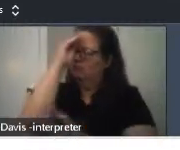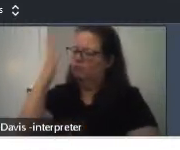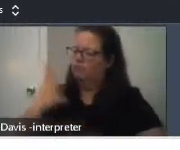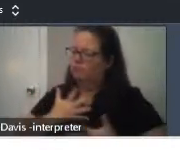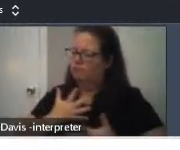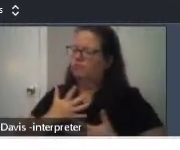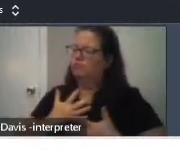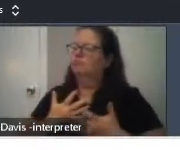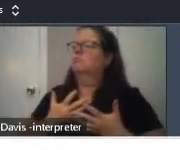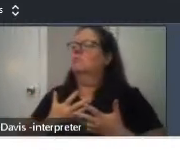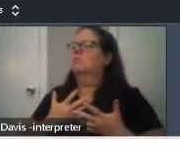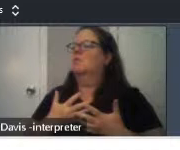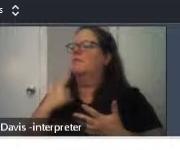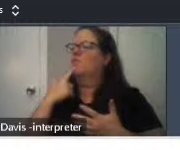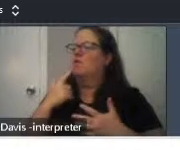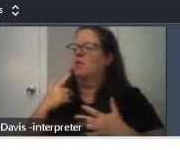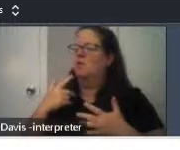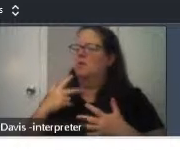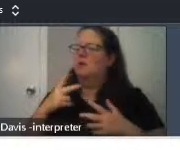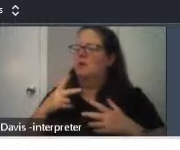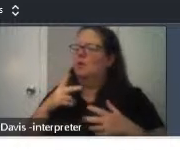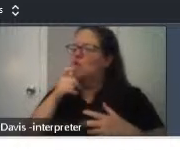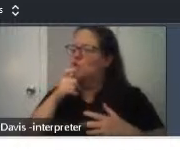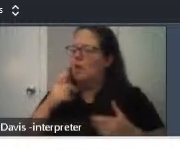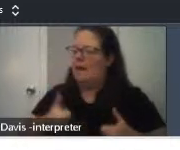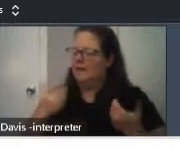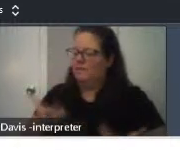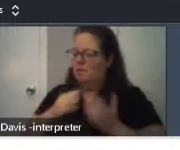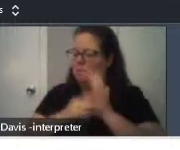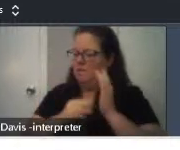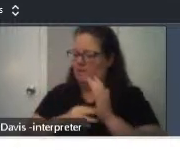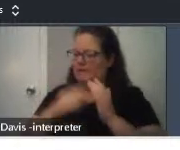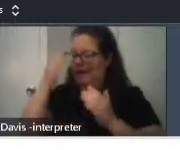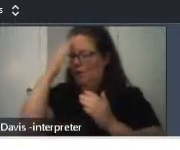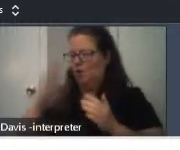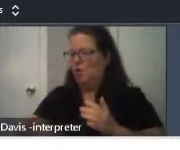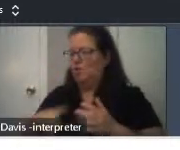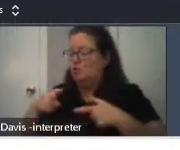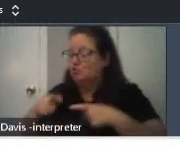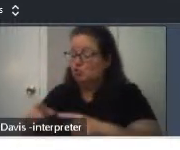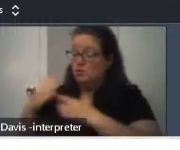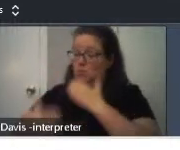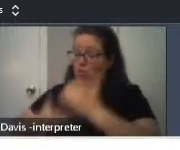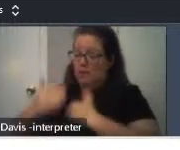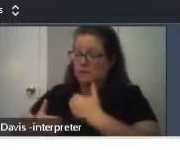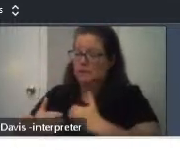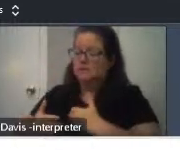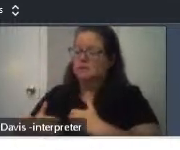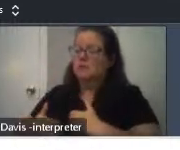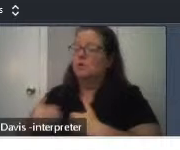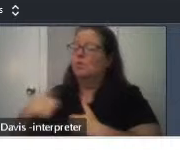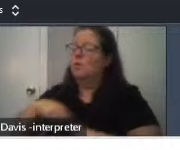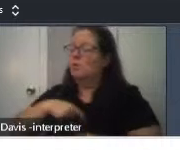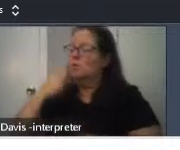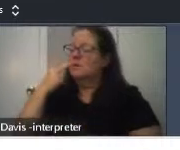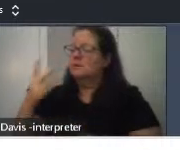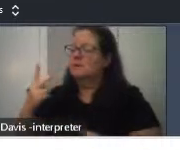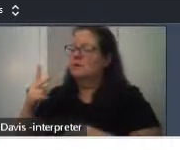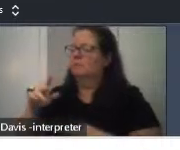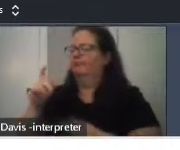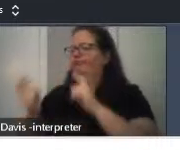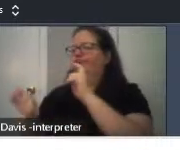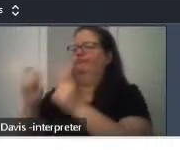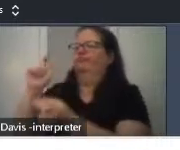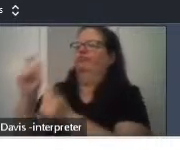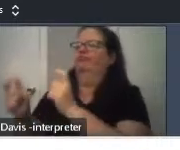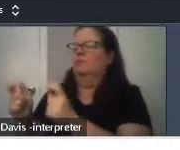residents and the citizens of Memphis. And I'm sure during this process, it'll come back and we'll have to do some other things with it. But to